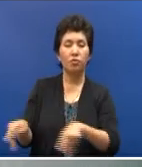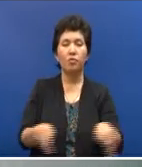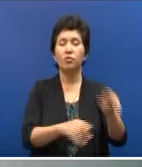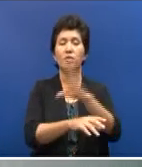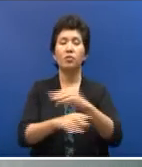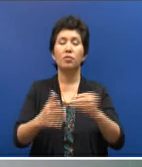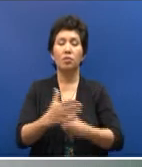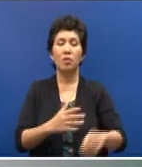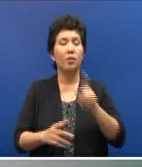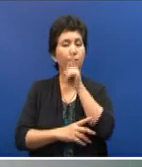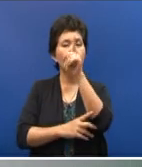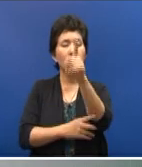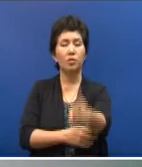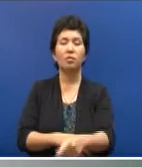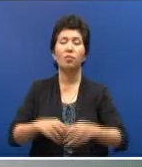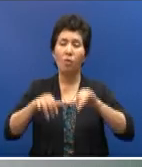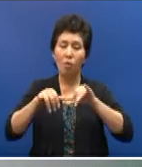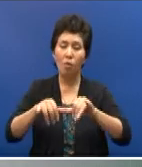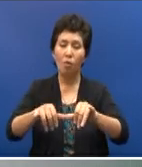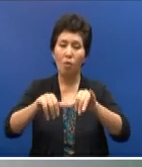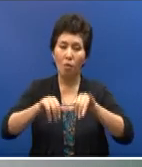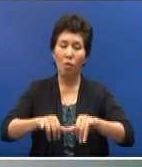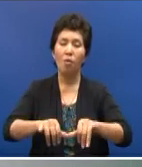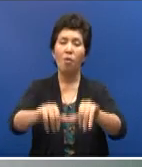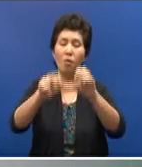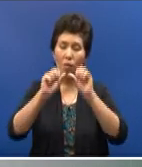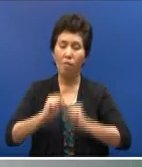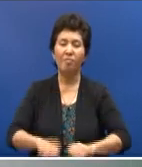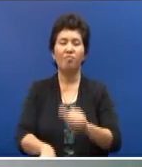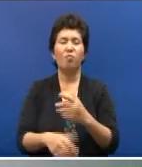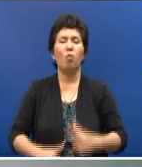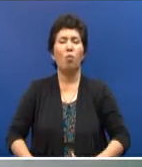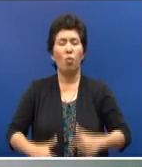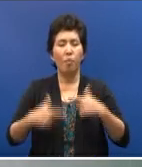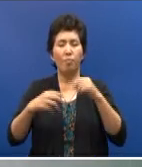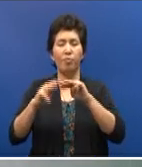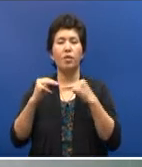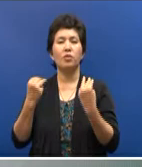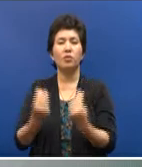stratification ensures the smooth running and survival of the society.